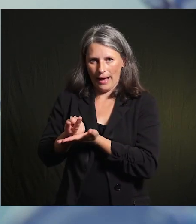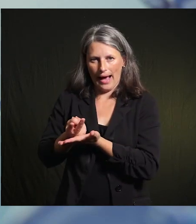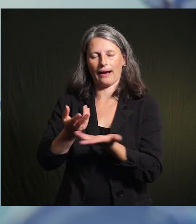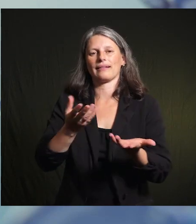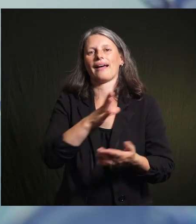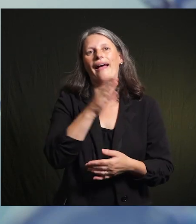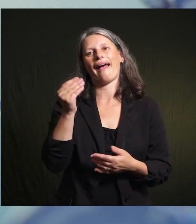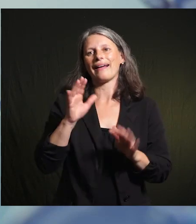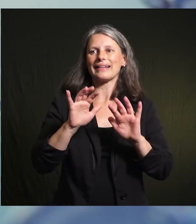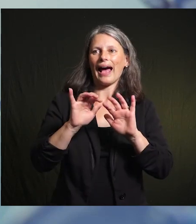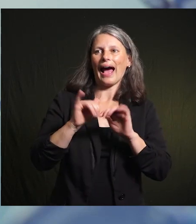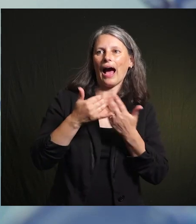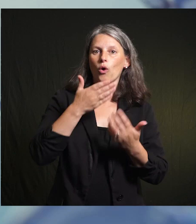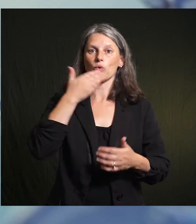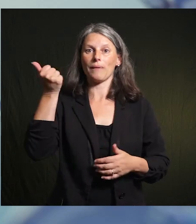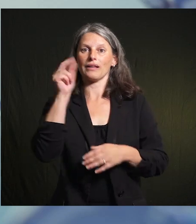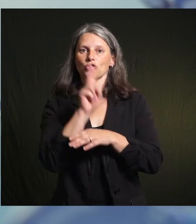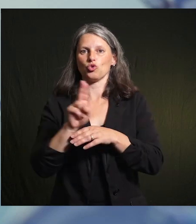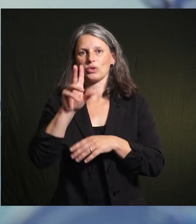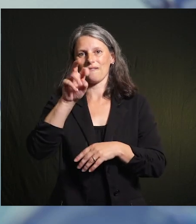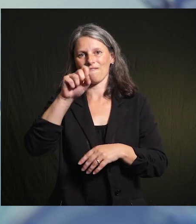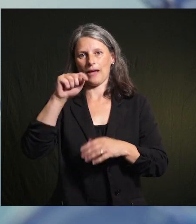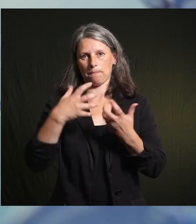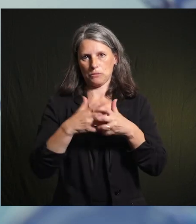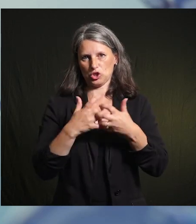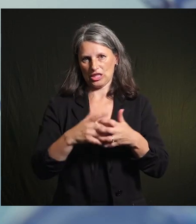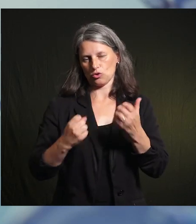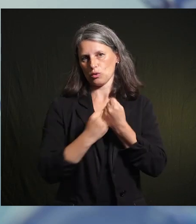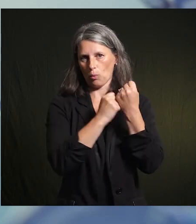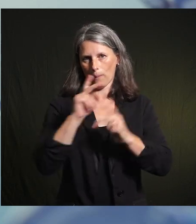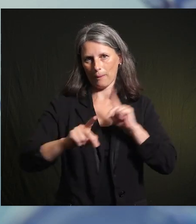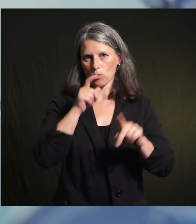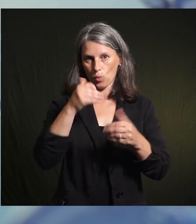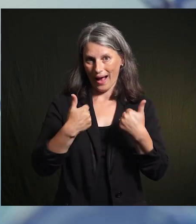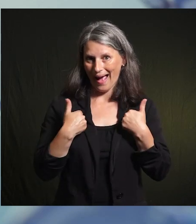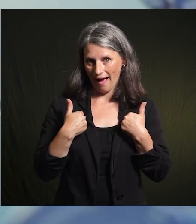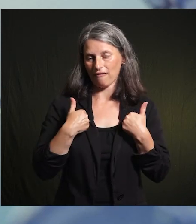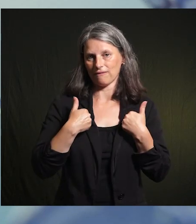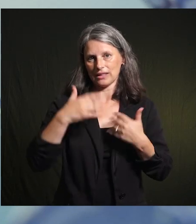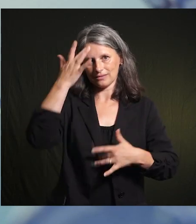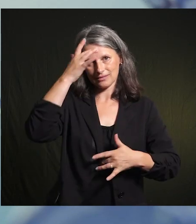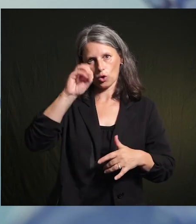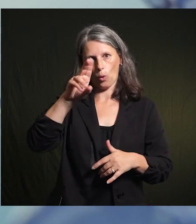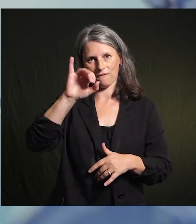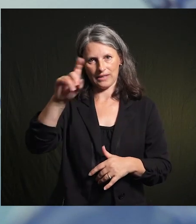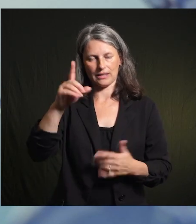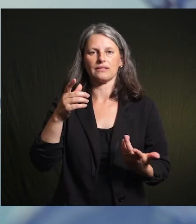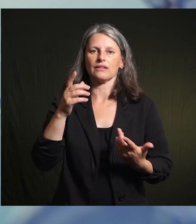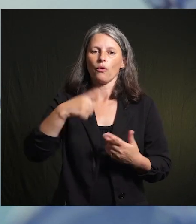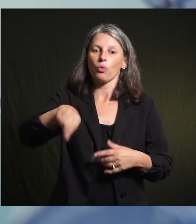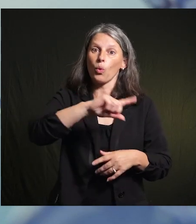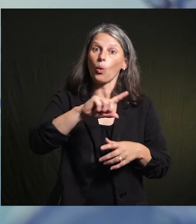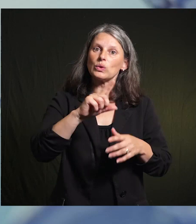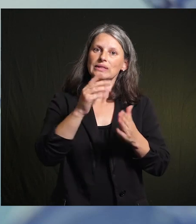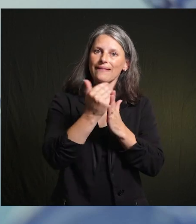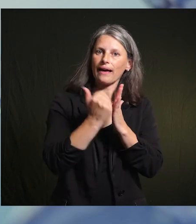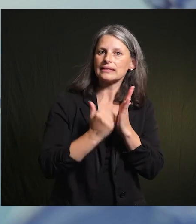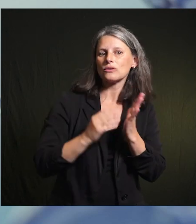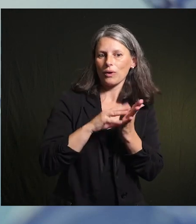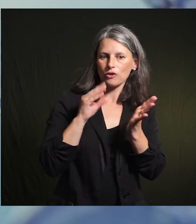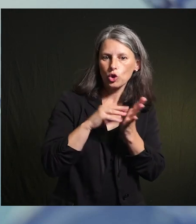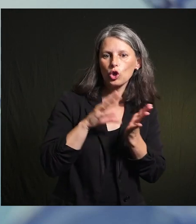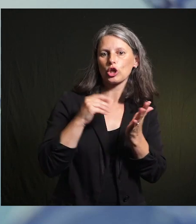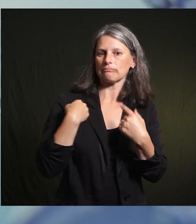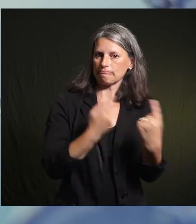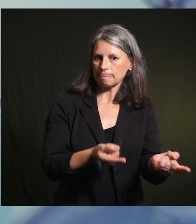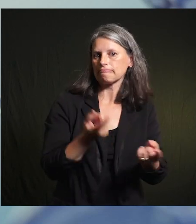how and when to best use ventilators in support of people who are being treated for COVID. I think all of these learned lessons through the past few